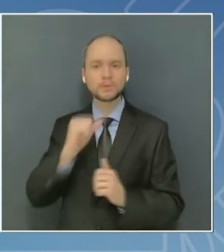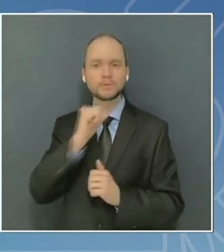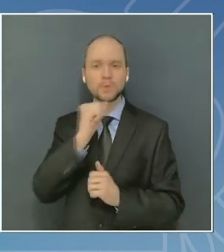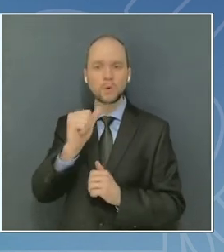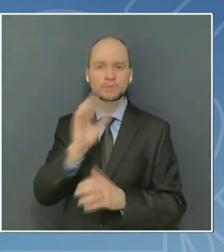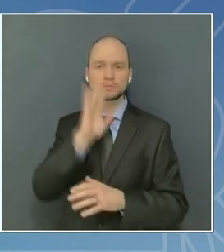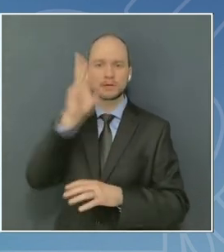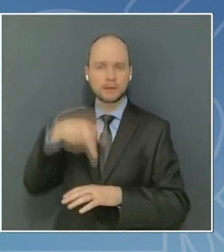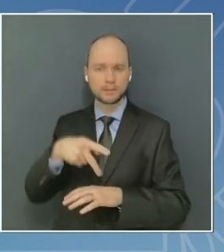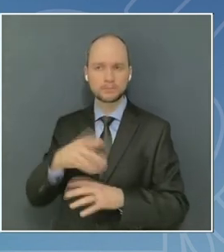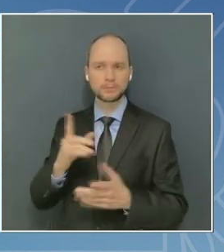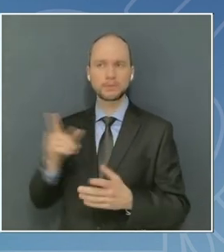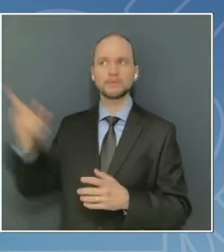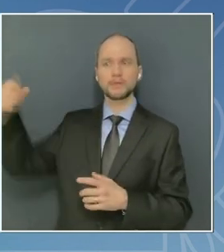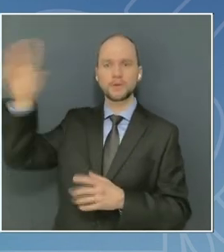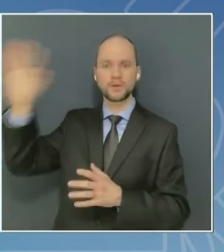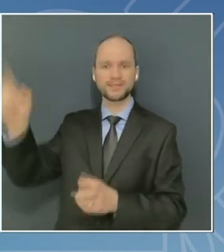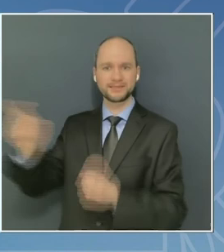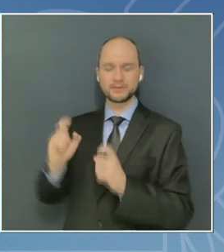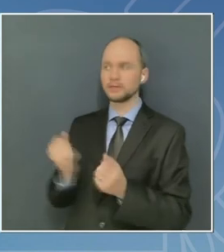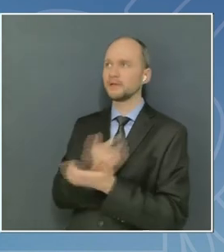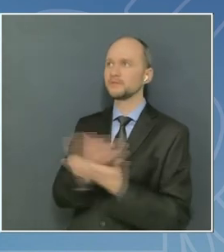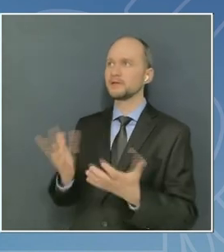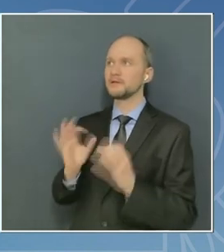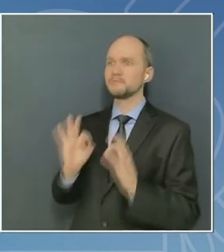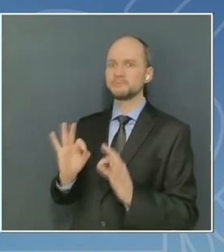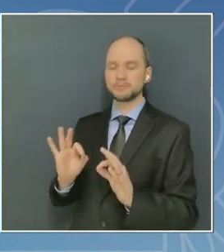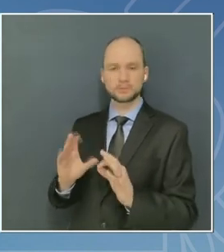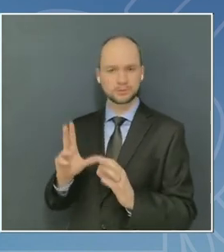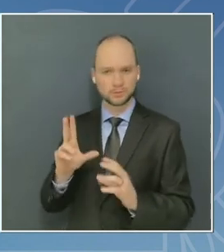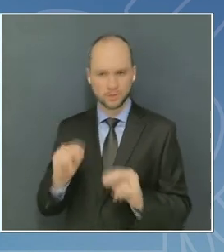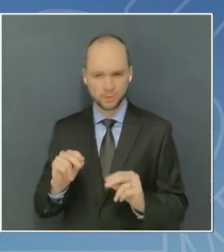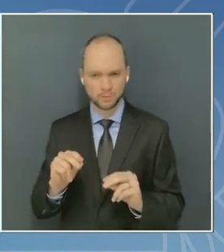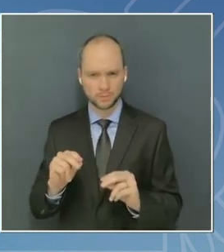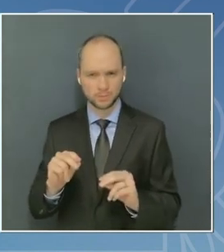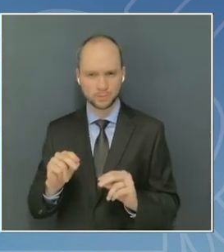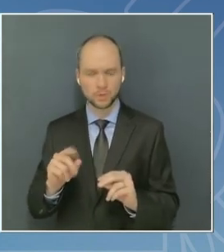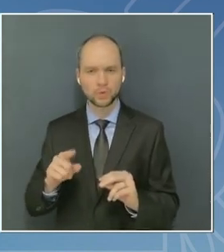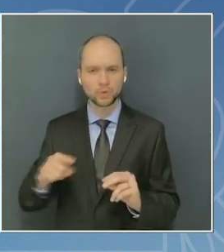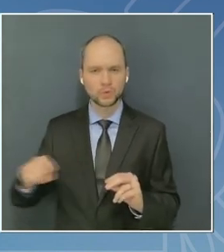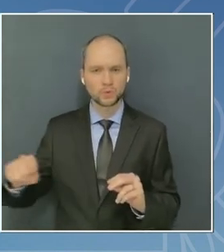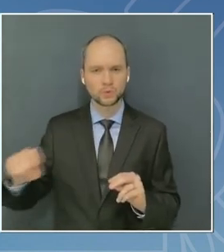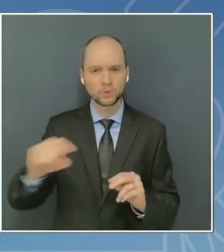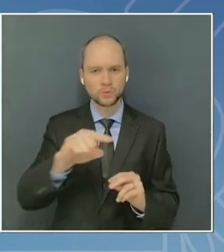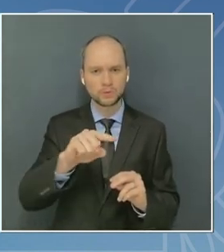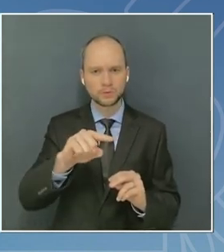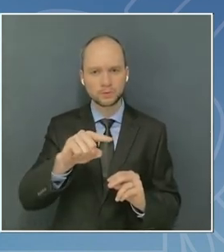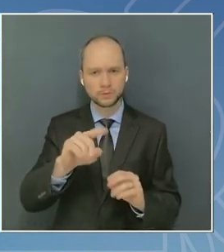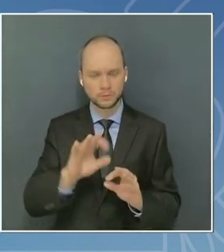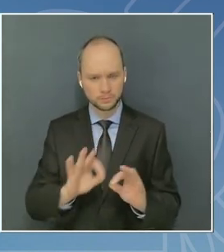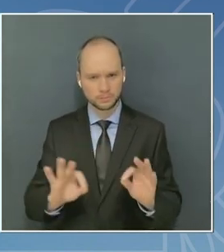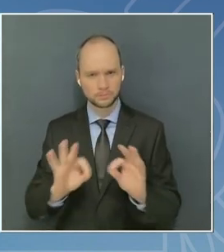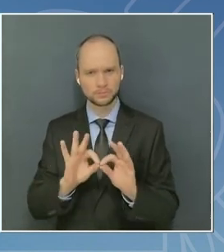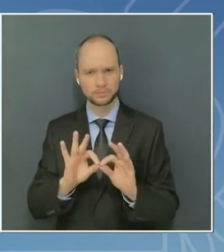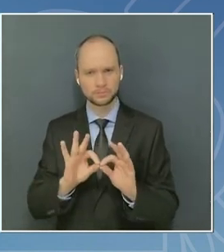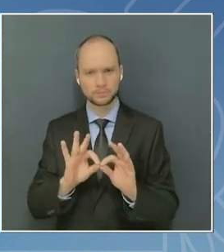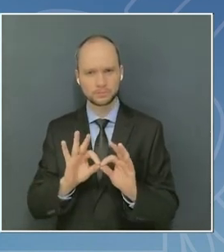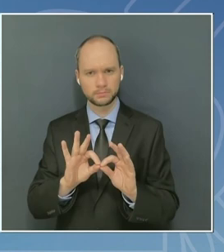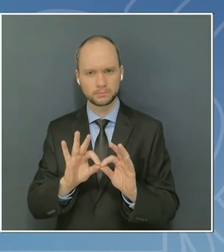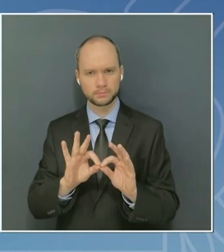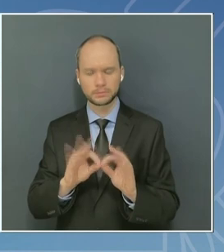who's listening in to know that you matter, you, your space, who you are,